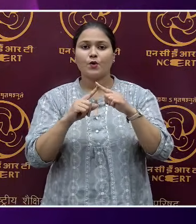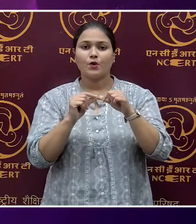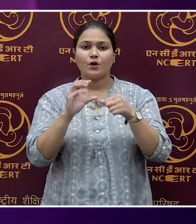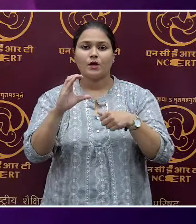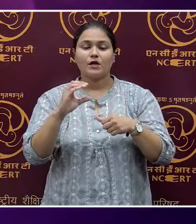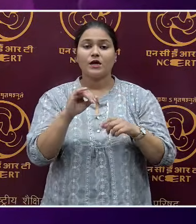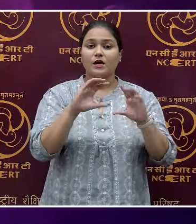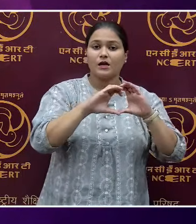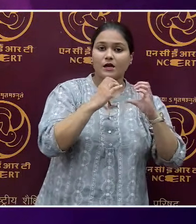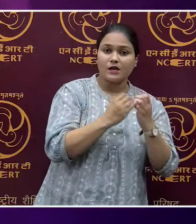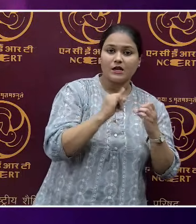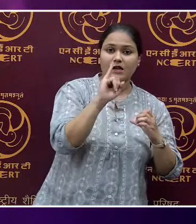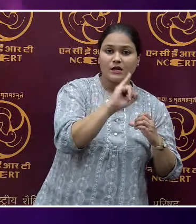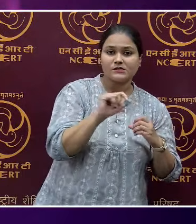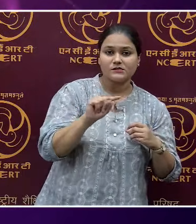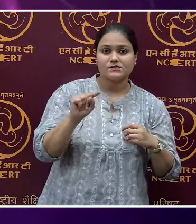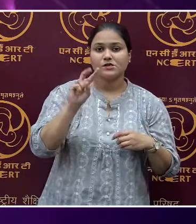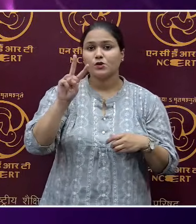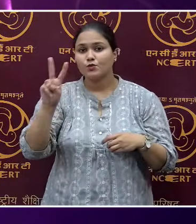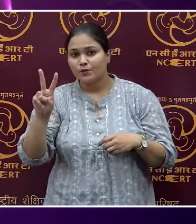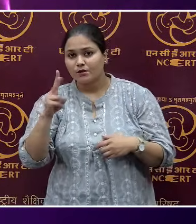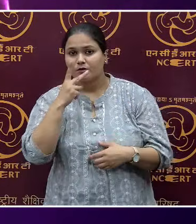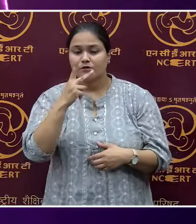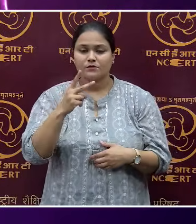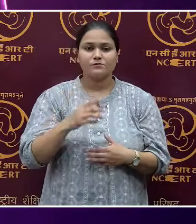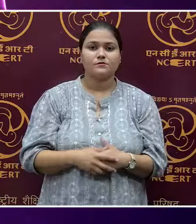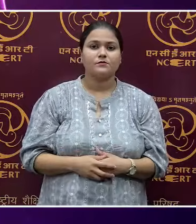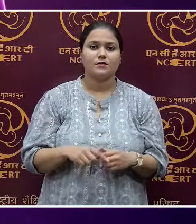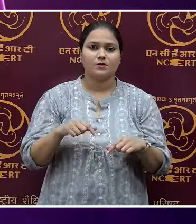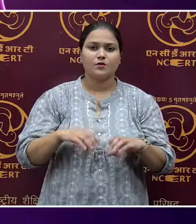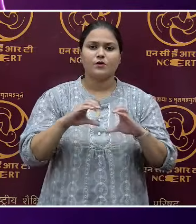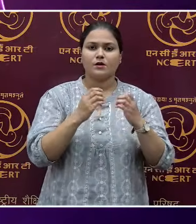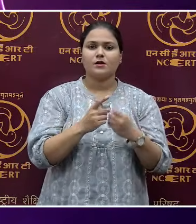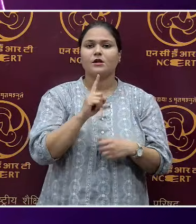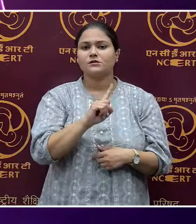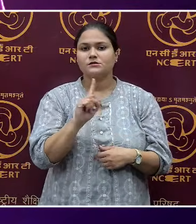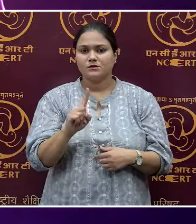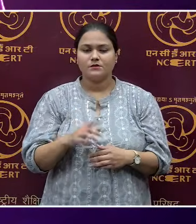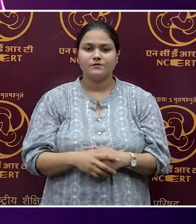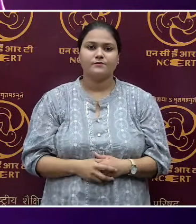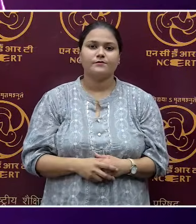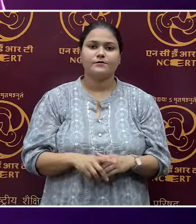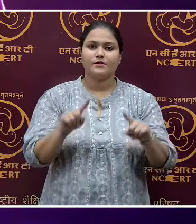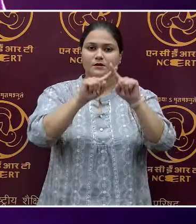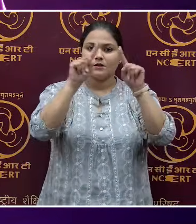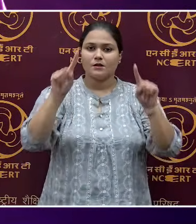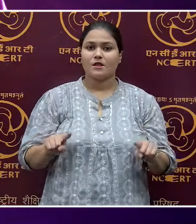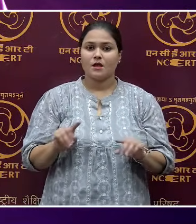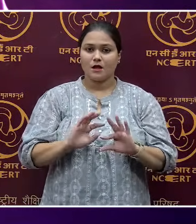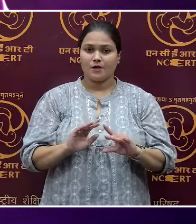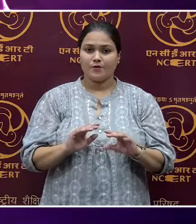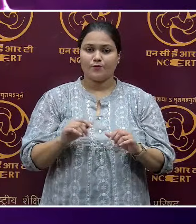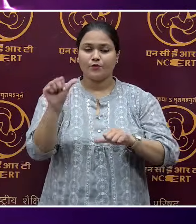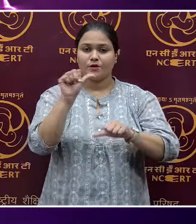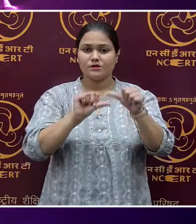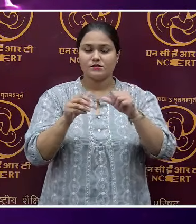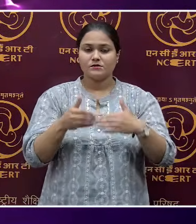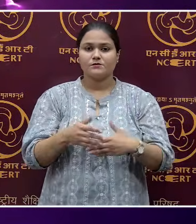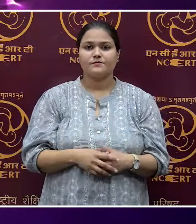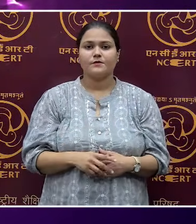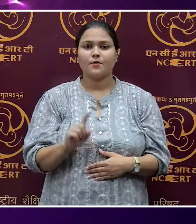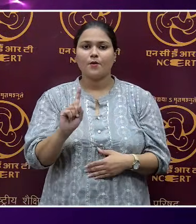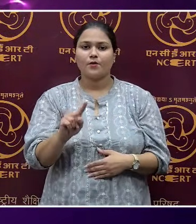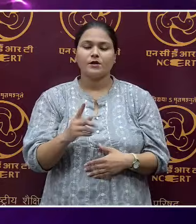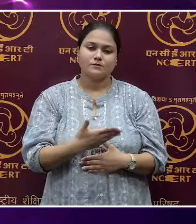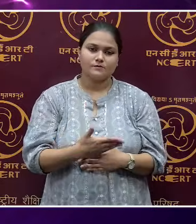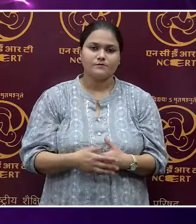class 12. Okay. So right now we are exploring grade 11. Yes. Computer science. So we have to click here.